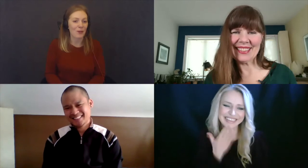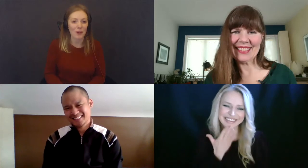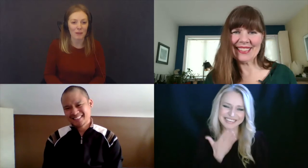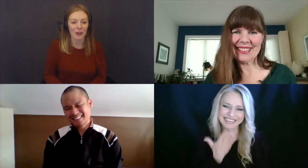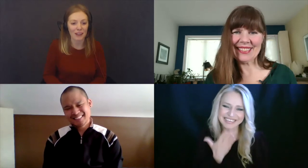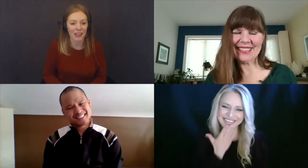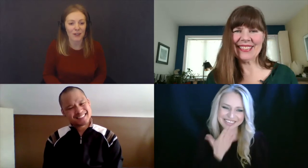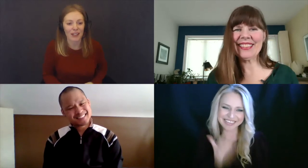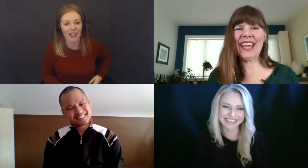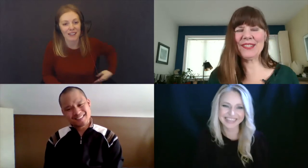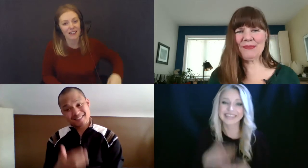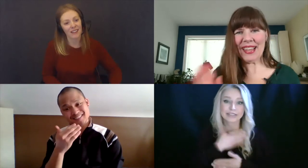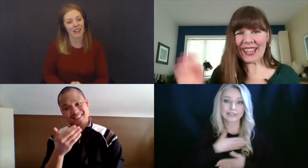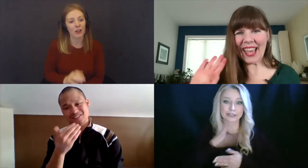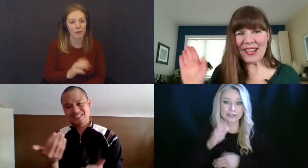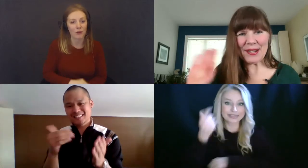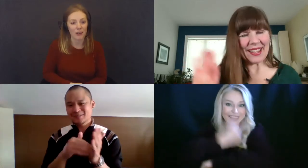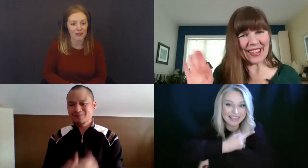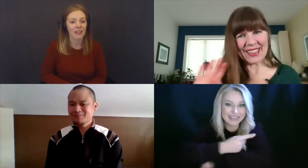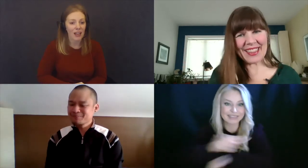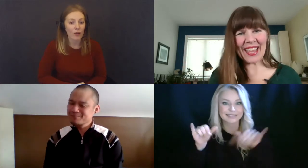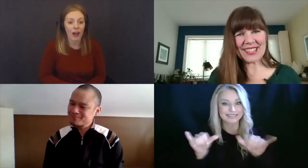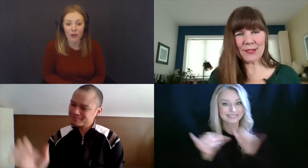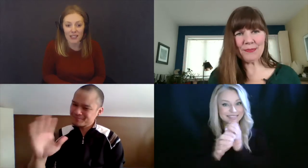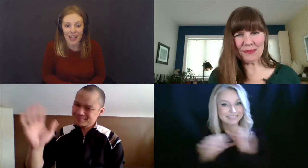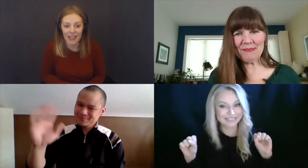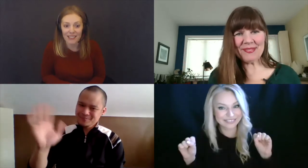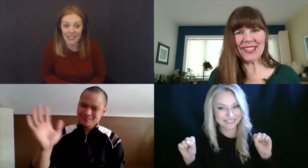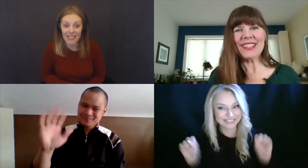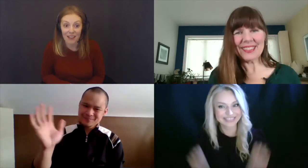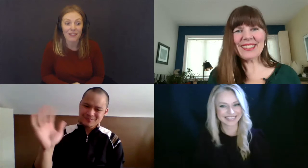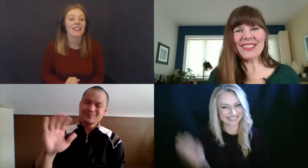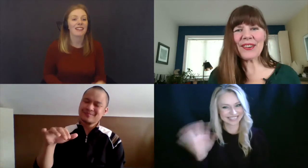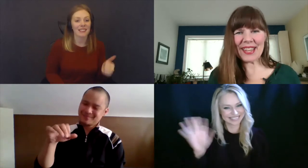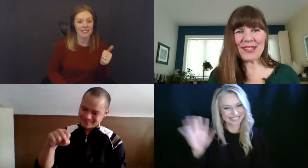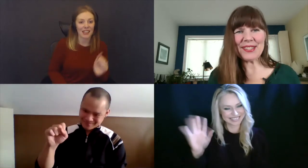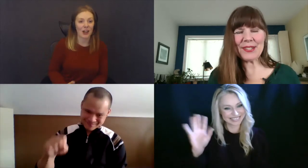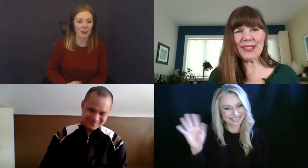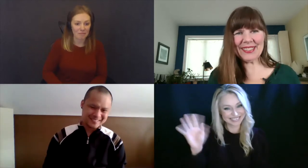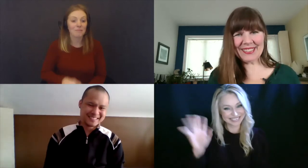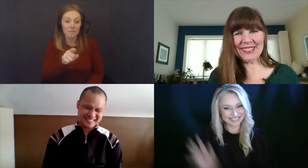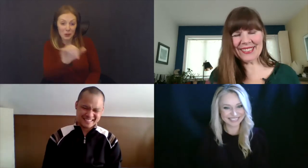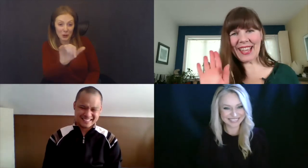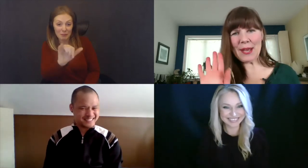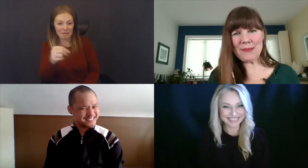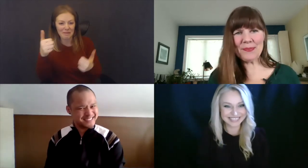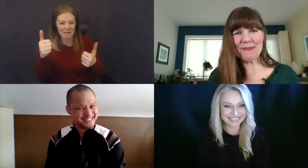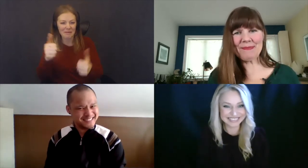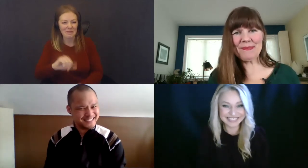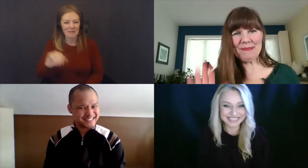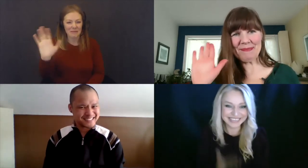Absolutely. No problem at all. Thank you again. Okay. And thank you from Jordan. Thanks. You have a great day and stay safe. Okay, yes, and you take care. too.